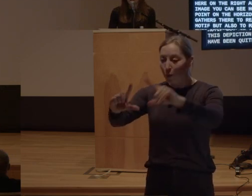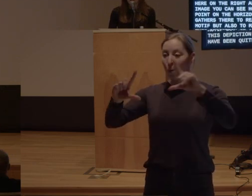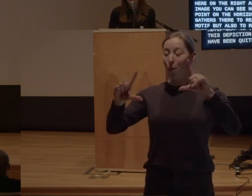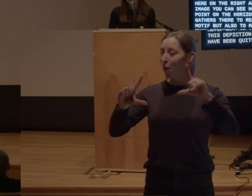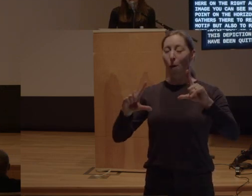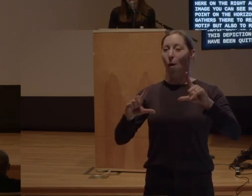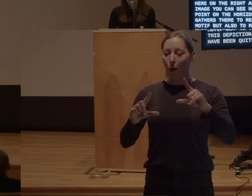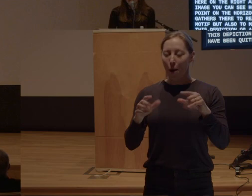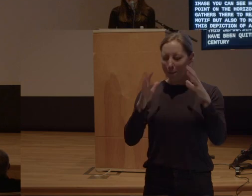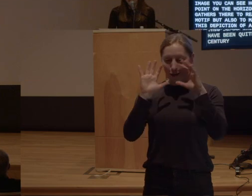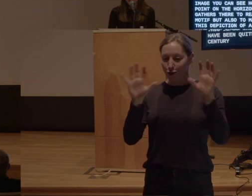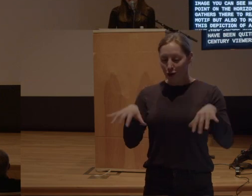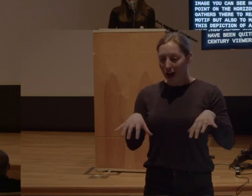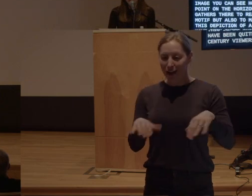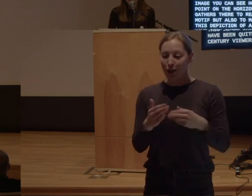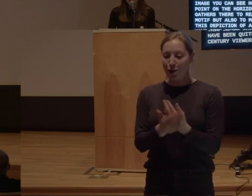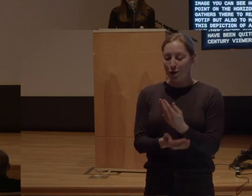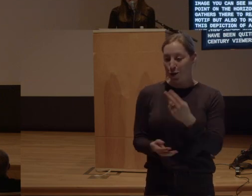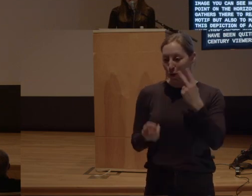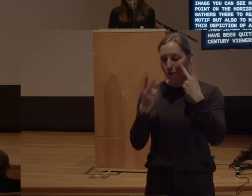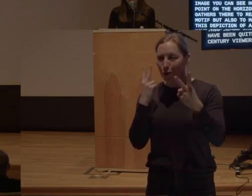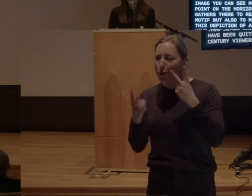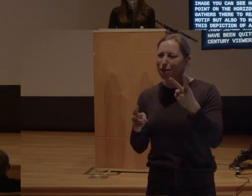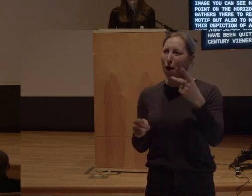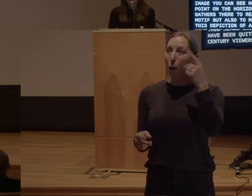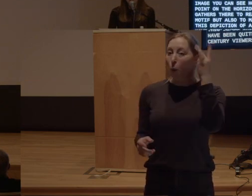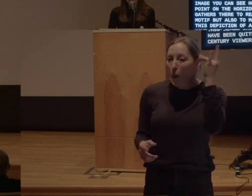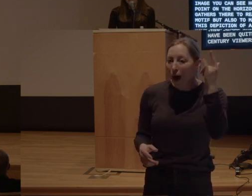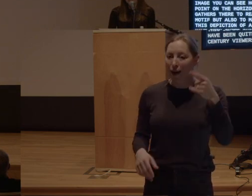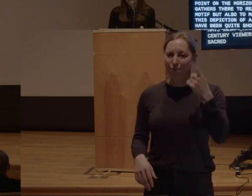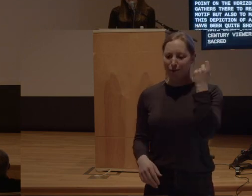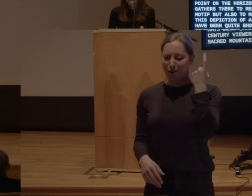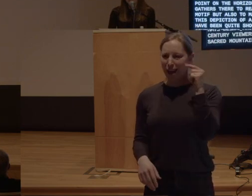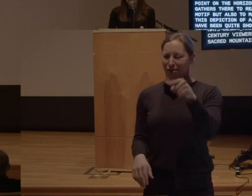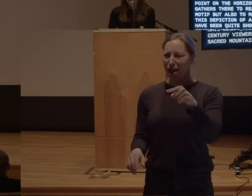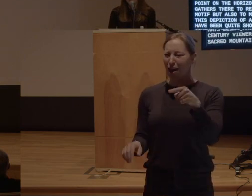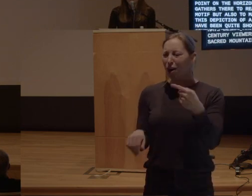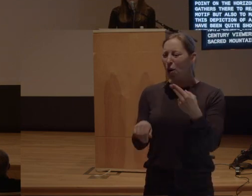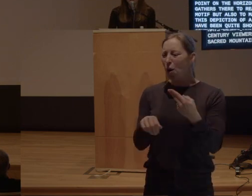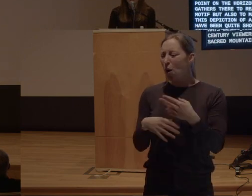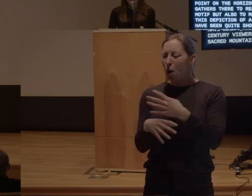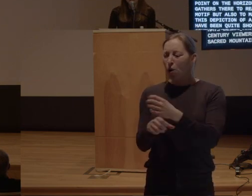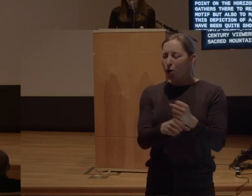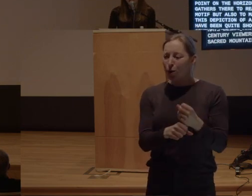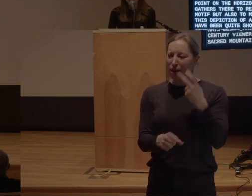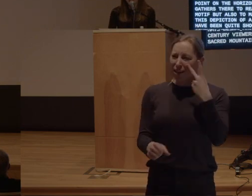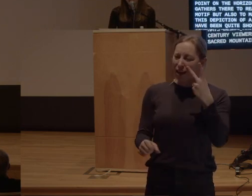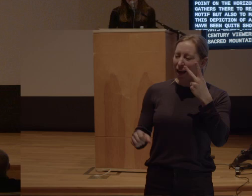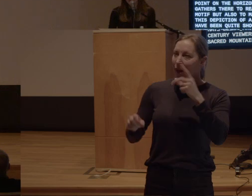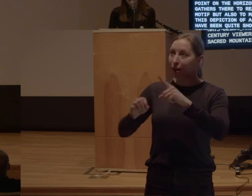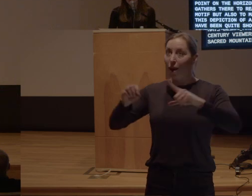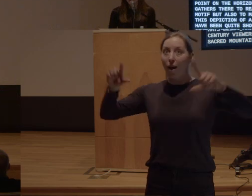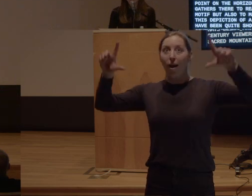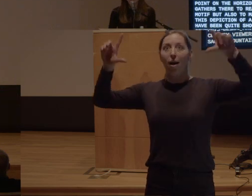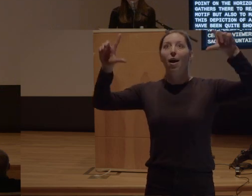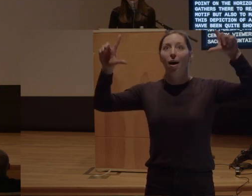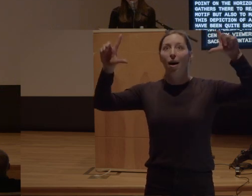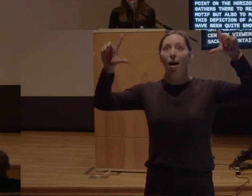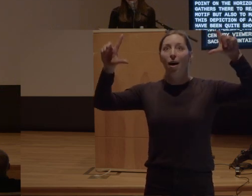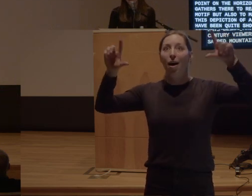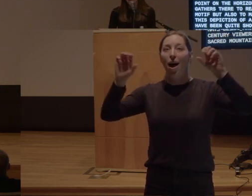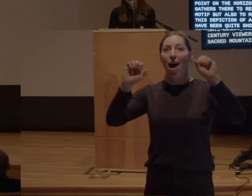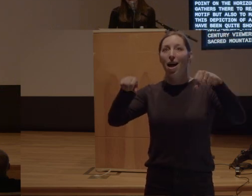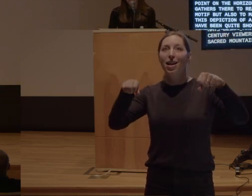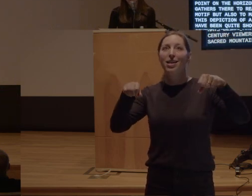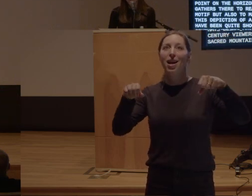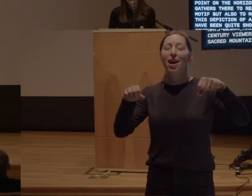19th century viewers who were used to seeing the sacred mountain depicted in art on a large scale that was reflective of